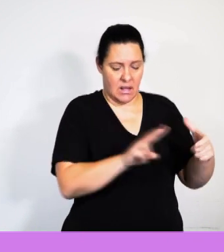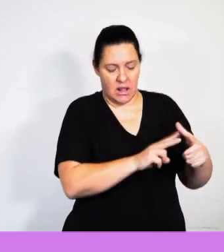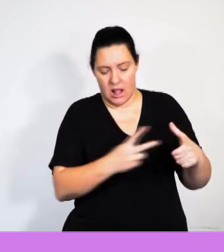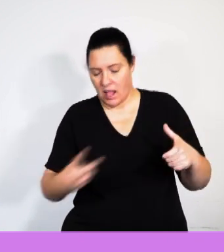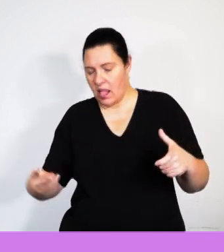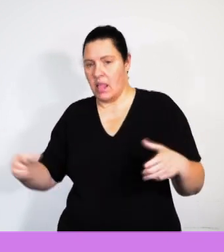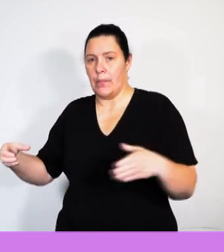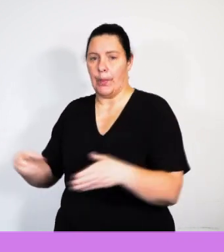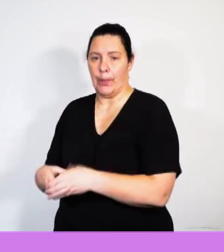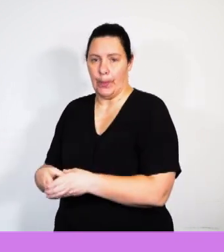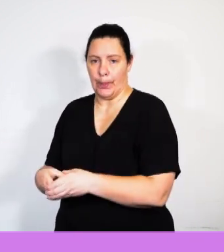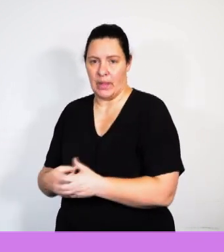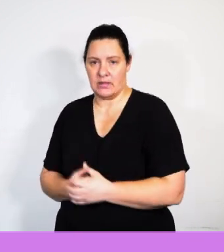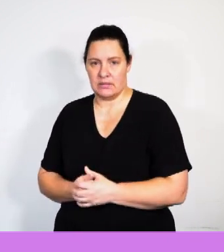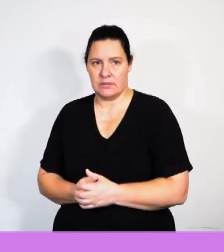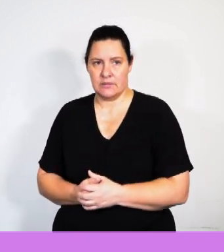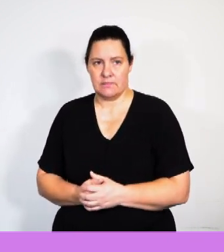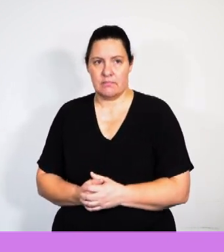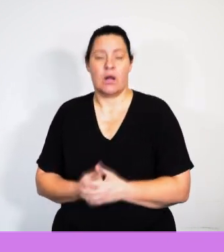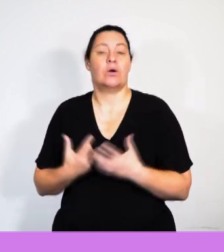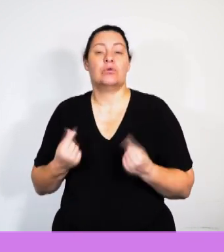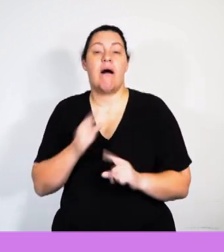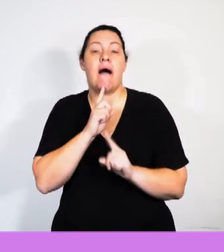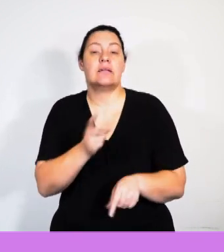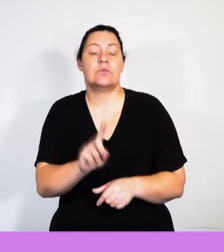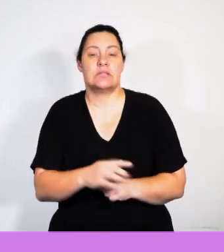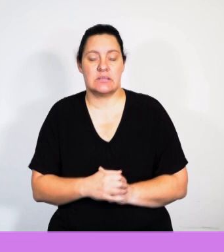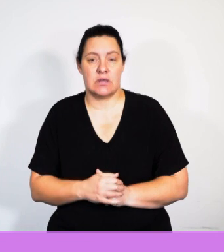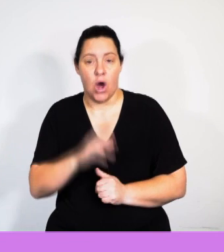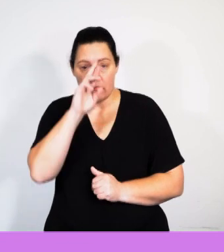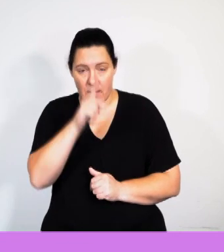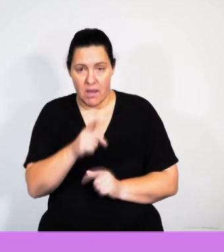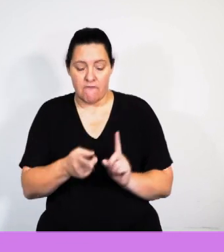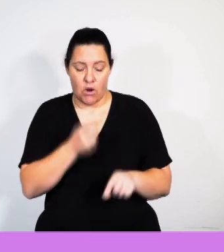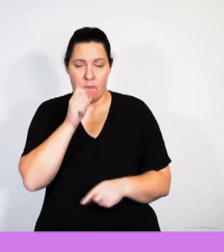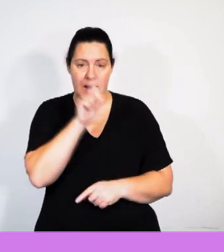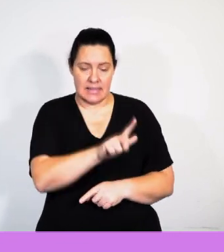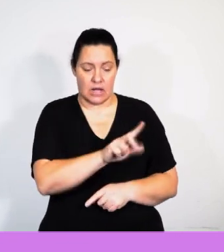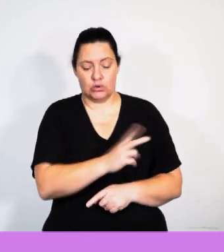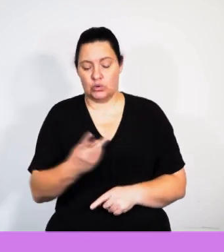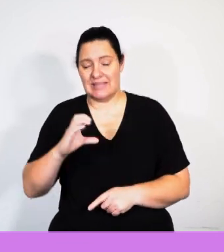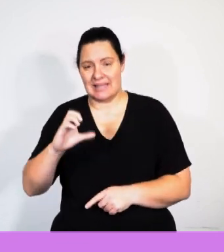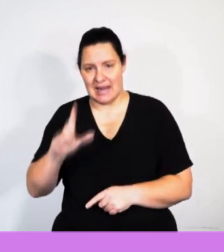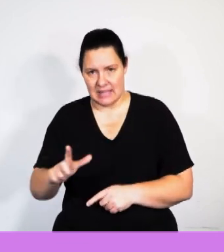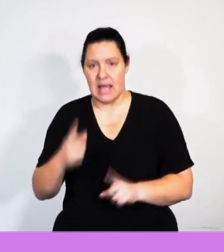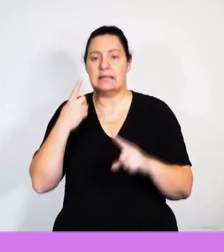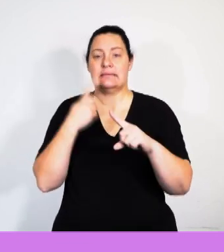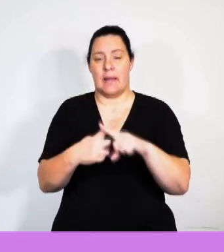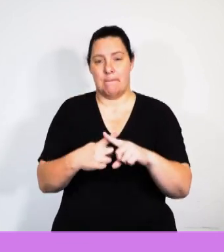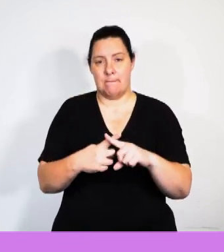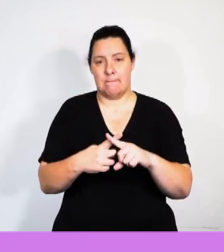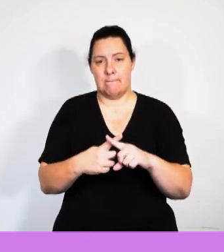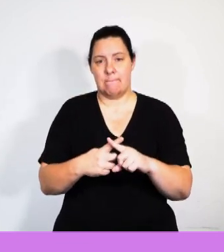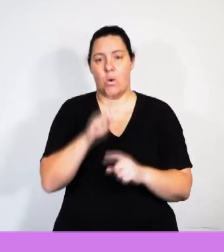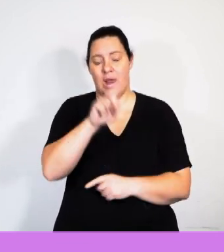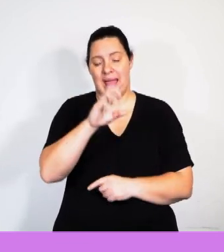from here going there. What will be the answer? Remember, from a liter to a centiliter, you will